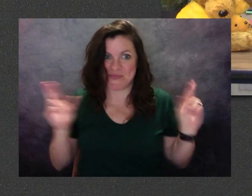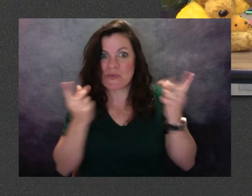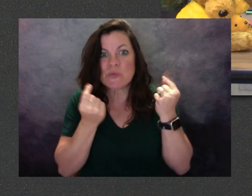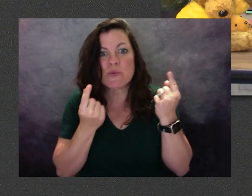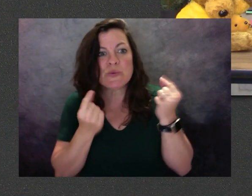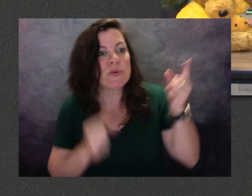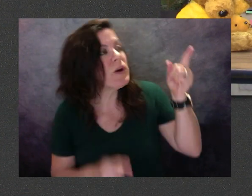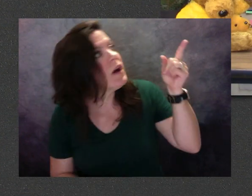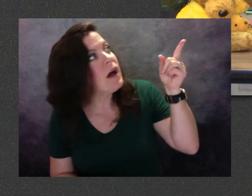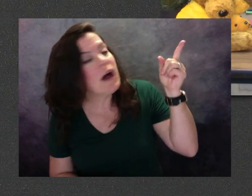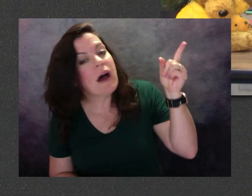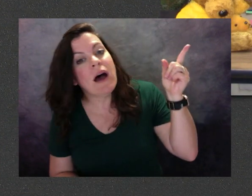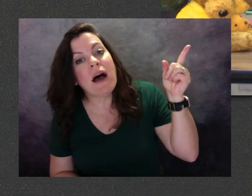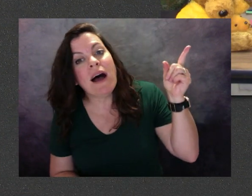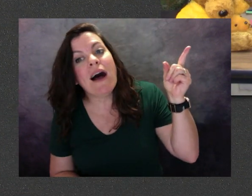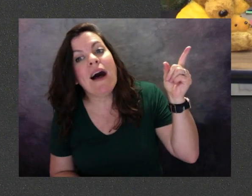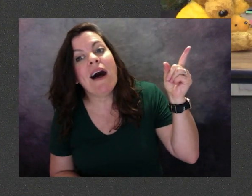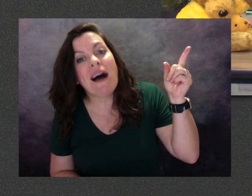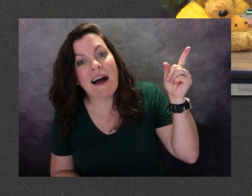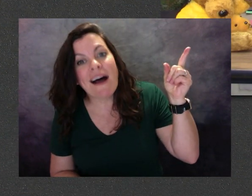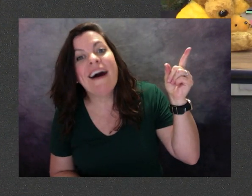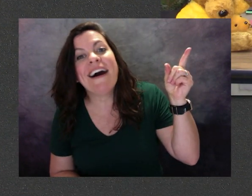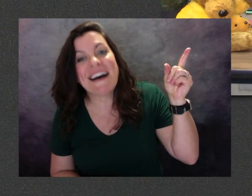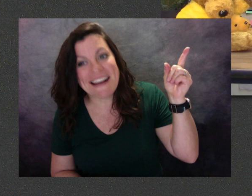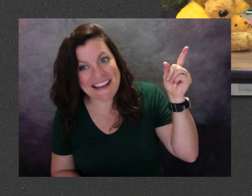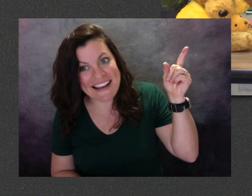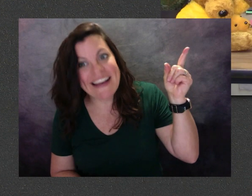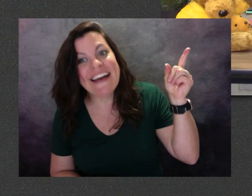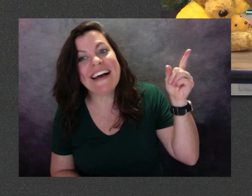it into tiny